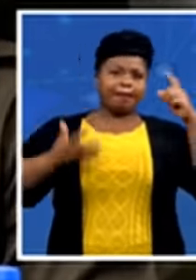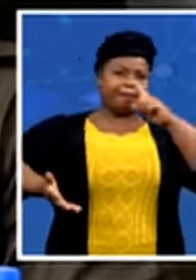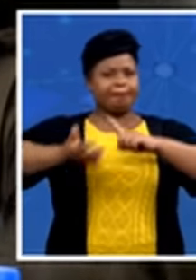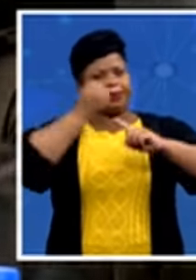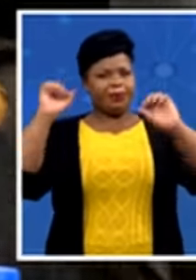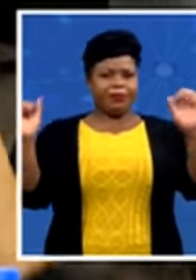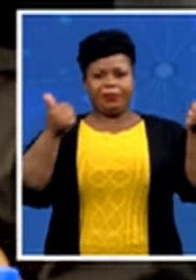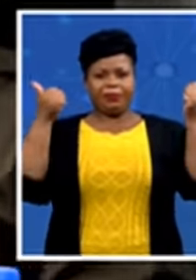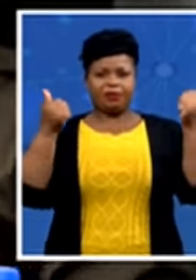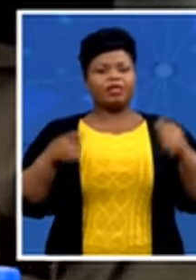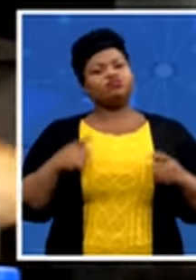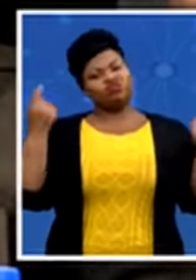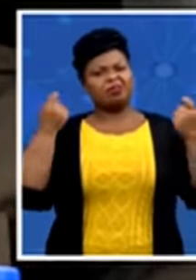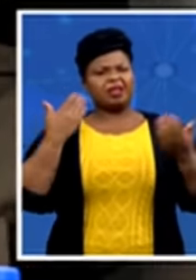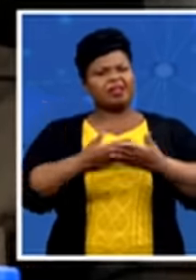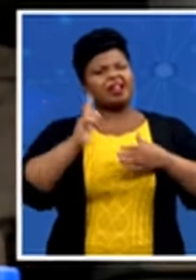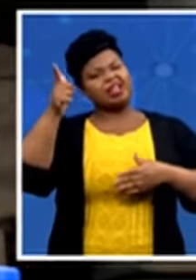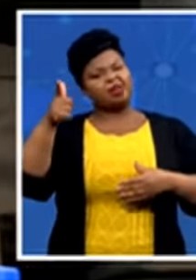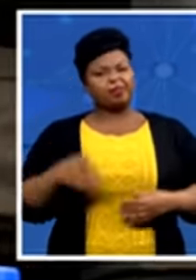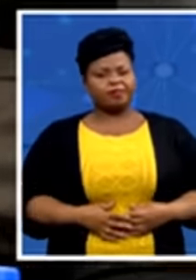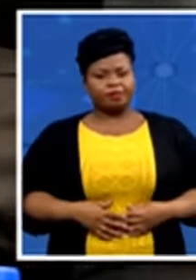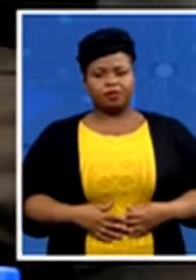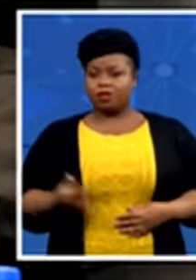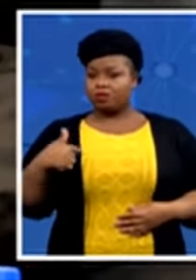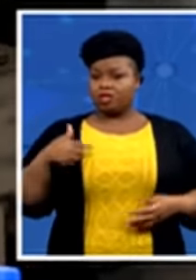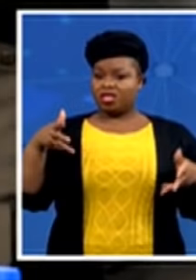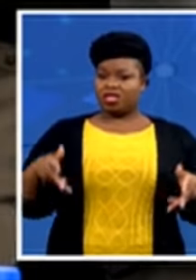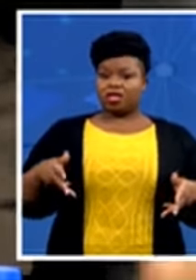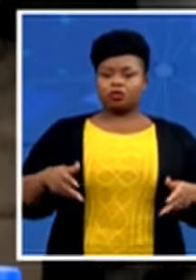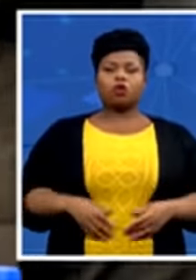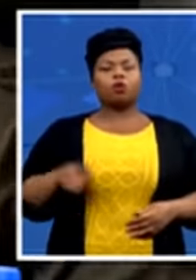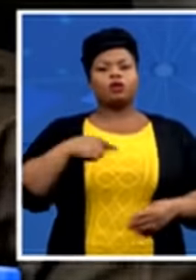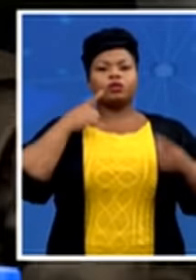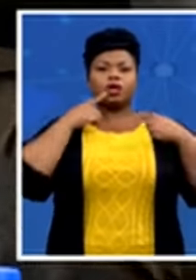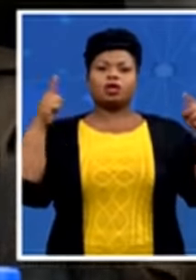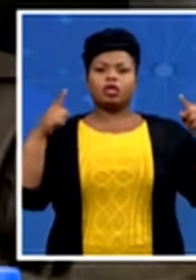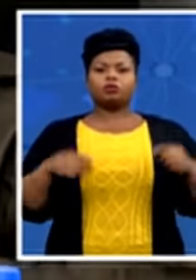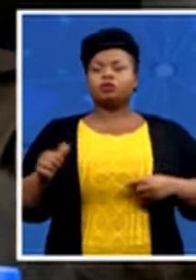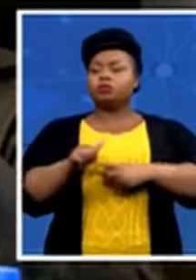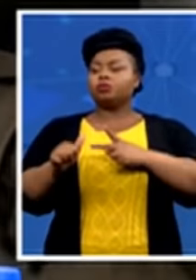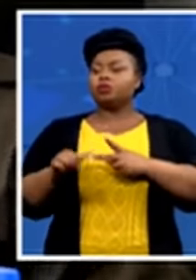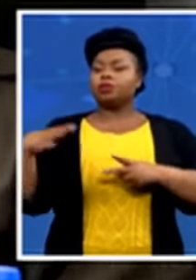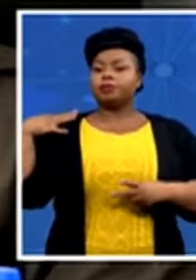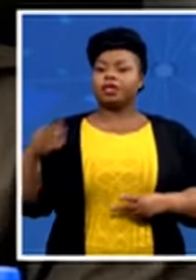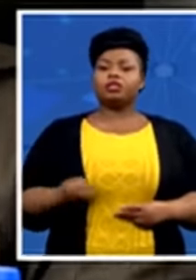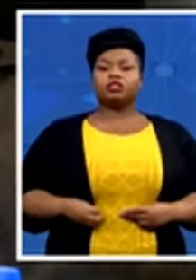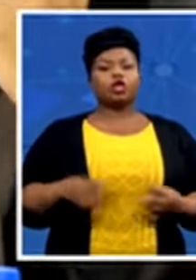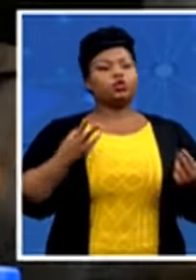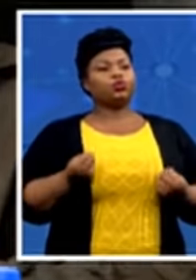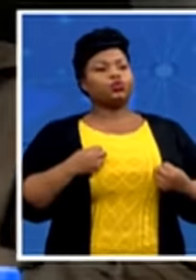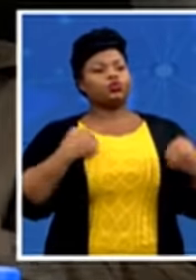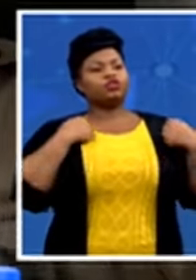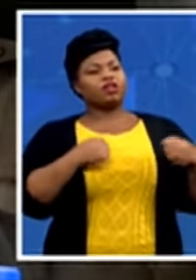So I'm not here to announce. When we announce with the Deputy Minister a new driver's license card and show you, and